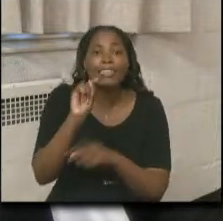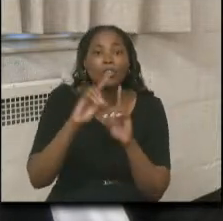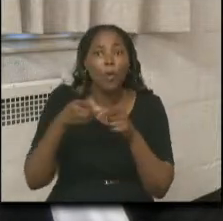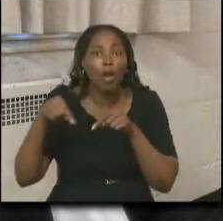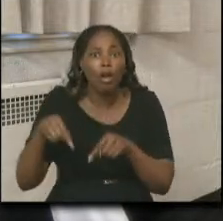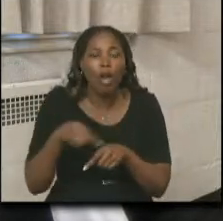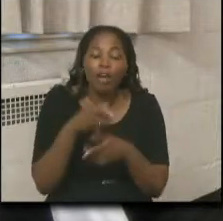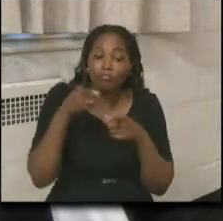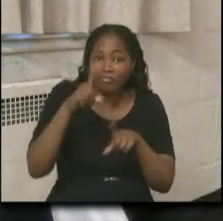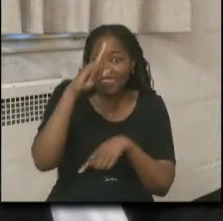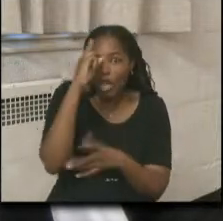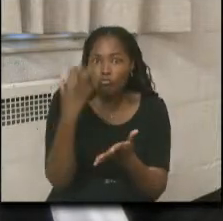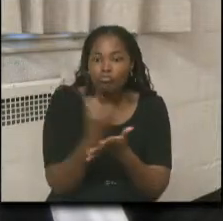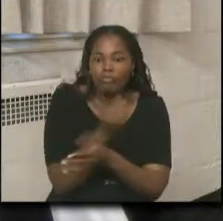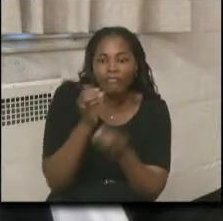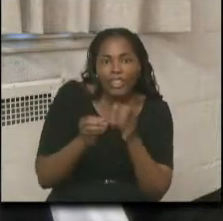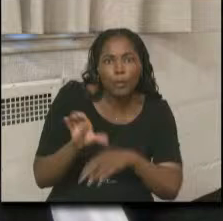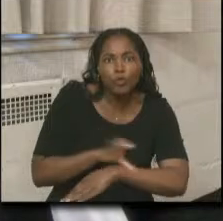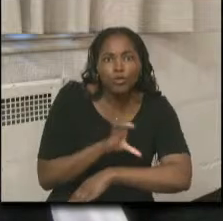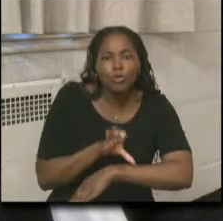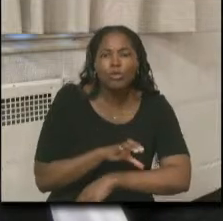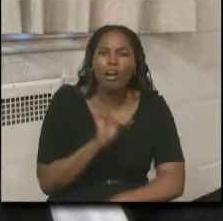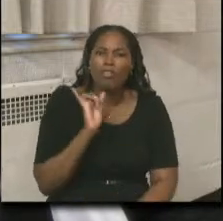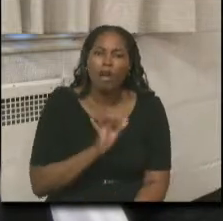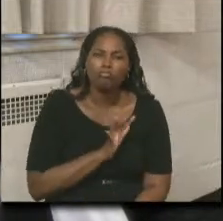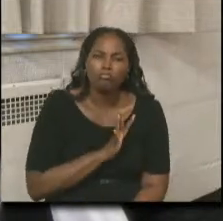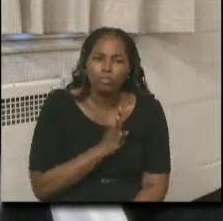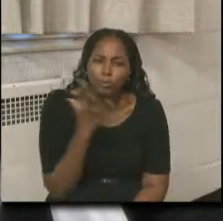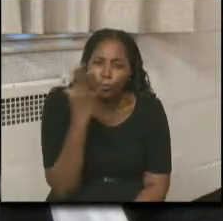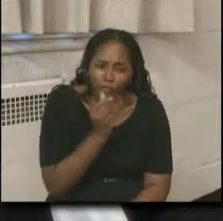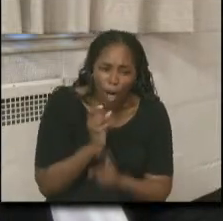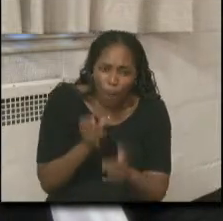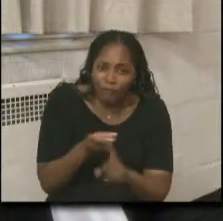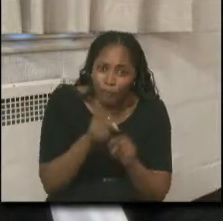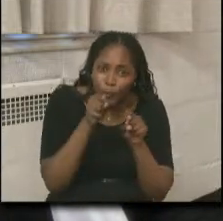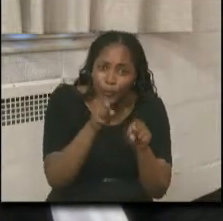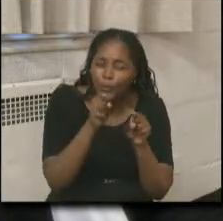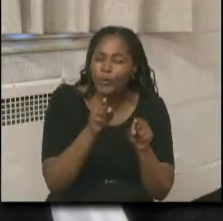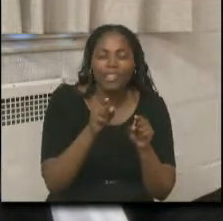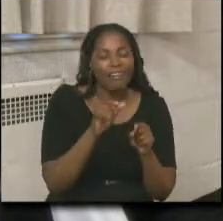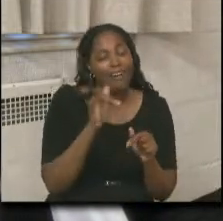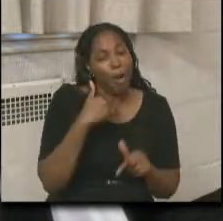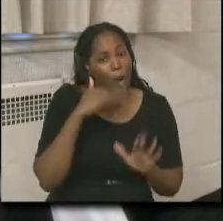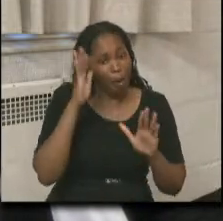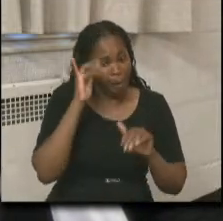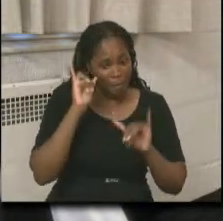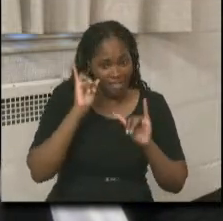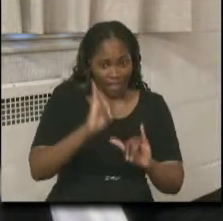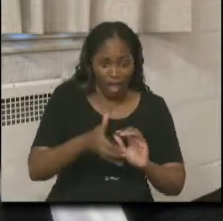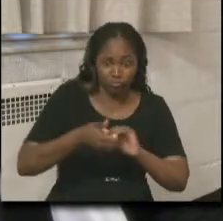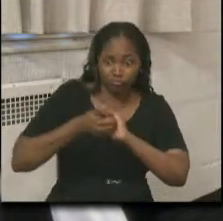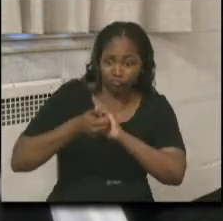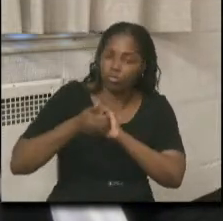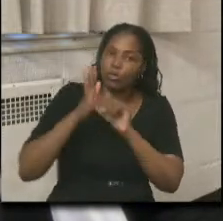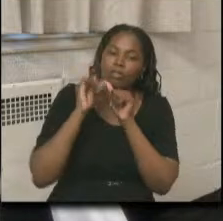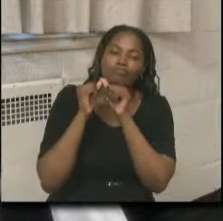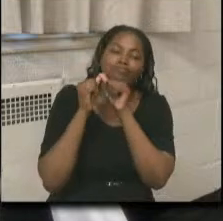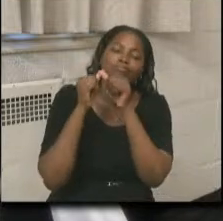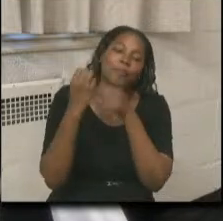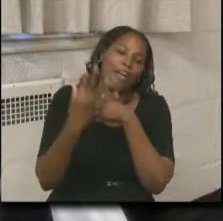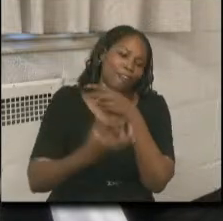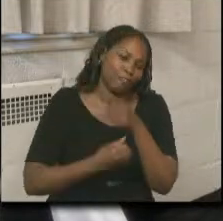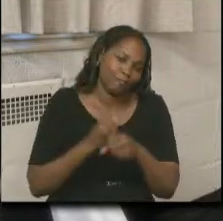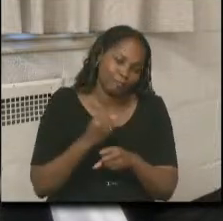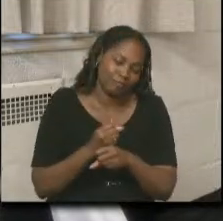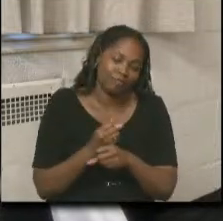That was such an amazing contribution that you've made that I'm hoping that partnership will last for years to come. Thank